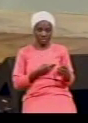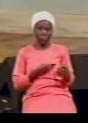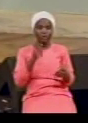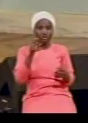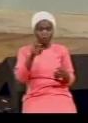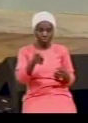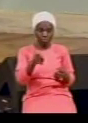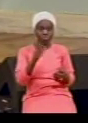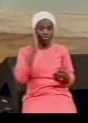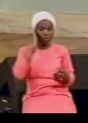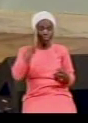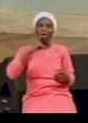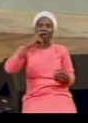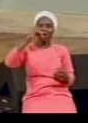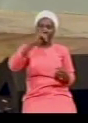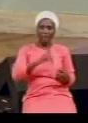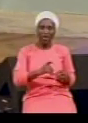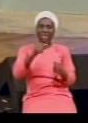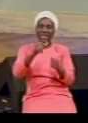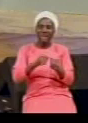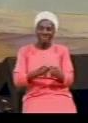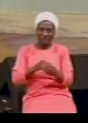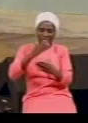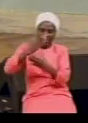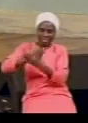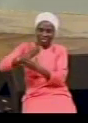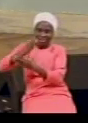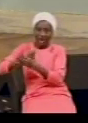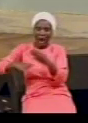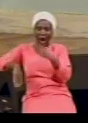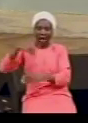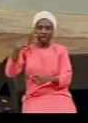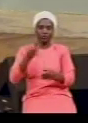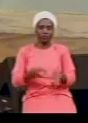going to command every hindrance out of the way.